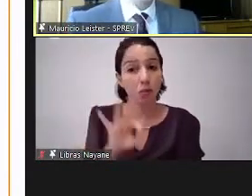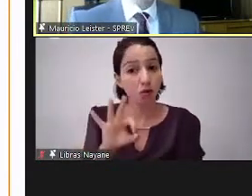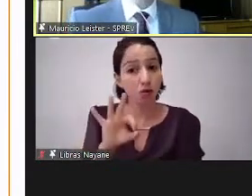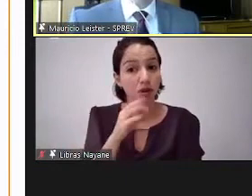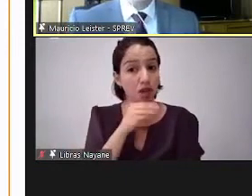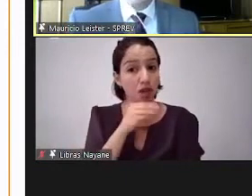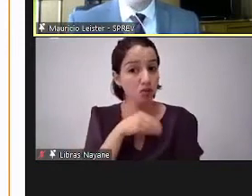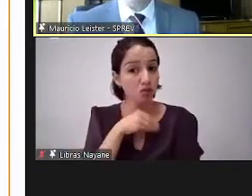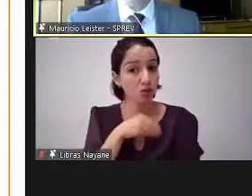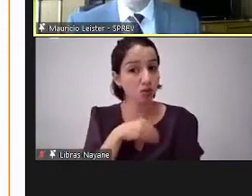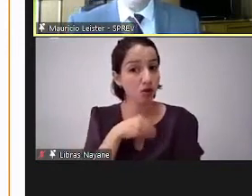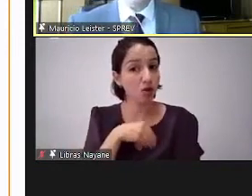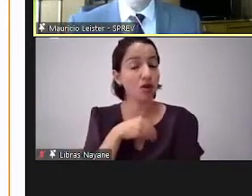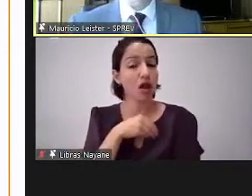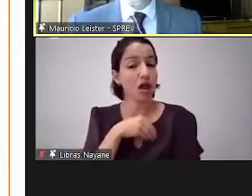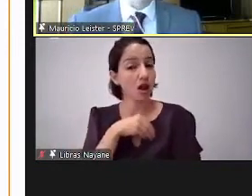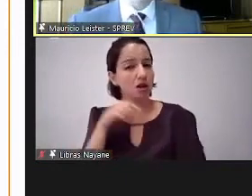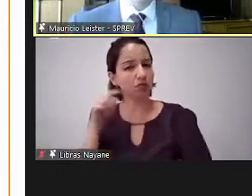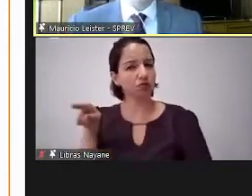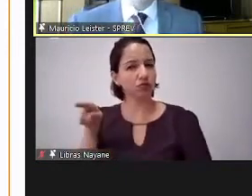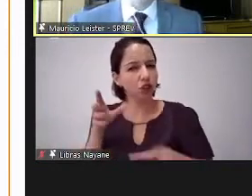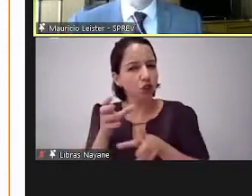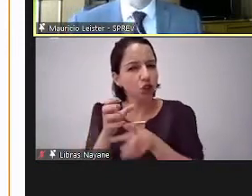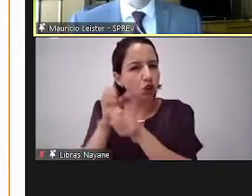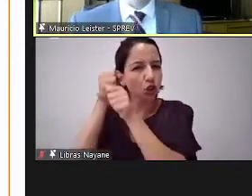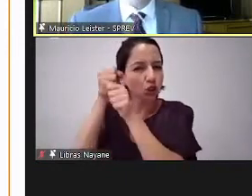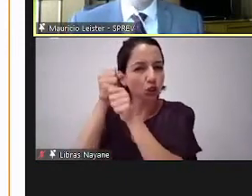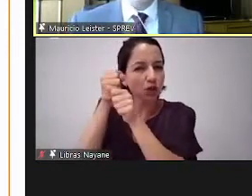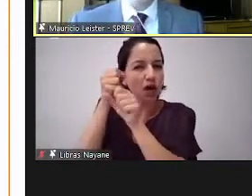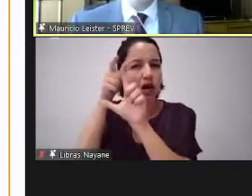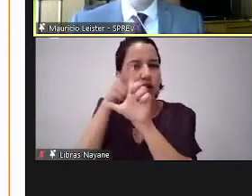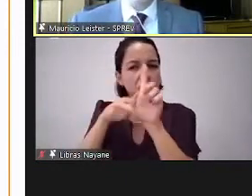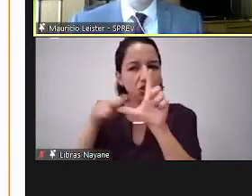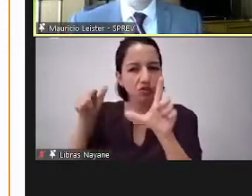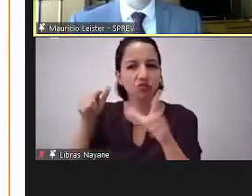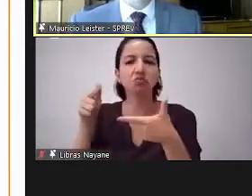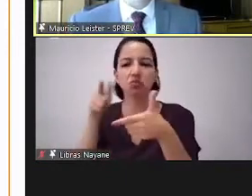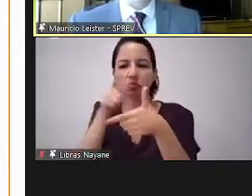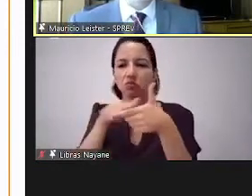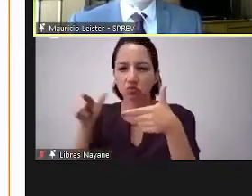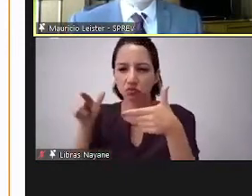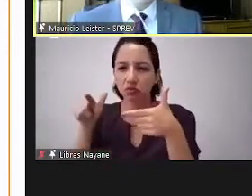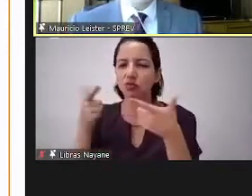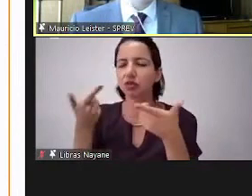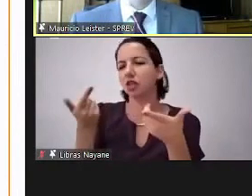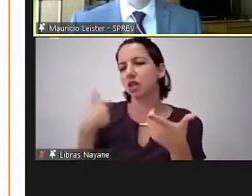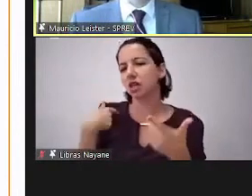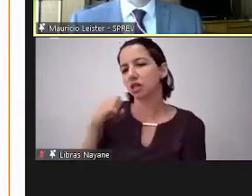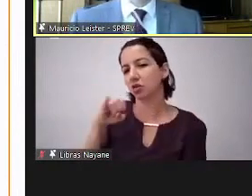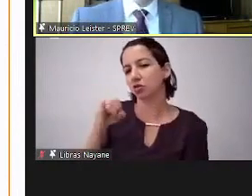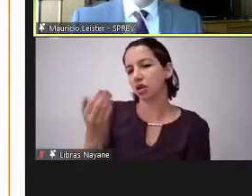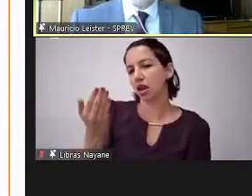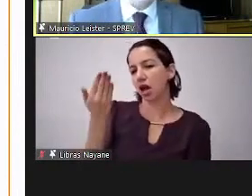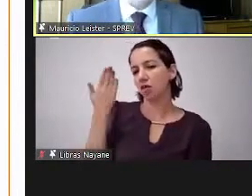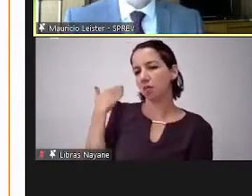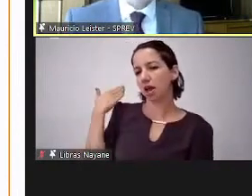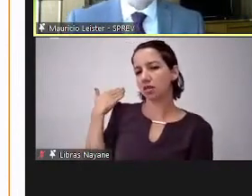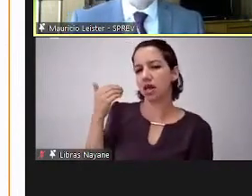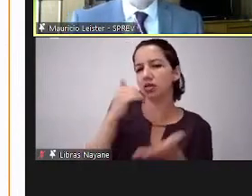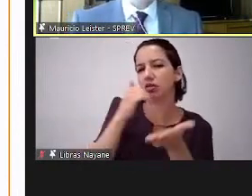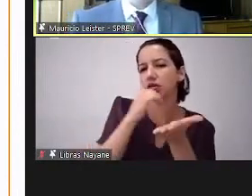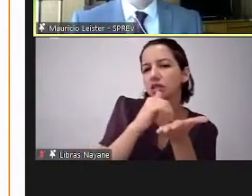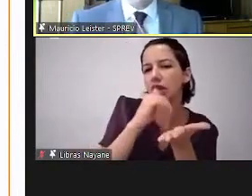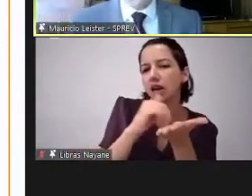contributions that were received throughout the years. So that was now going to be